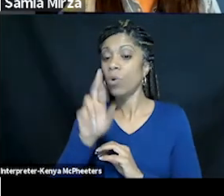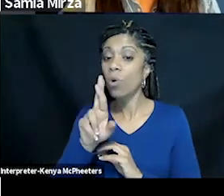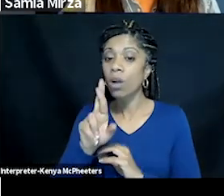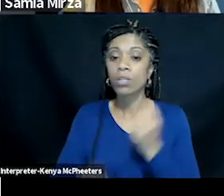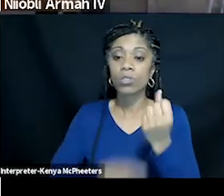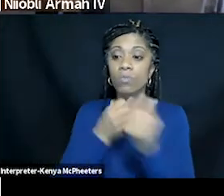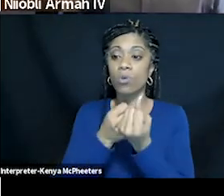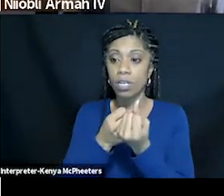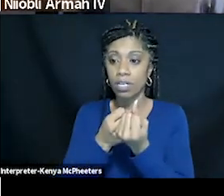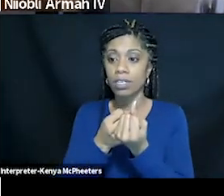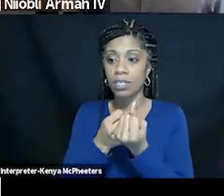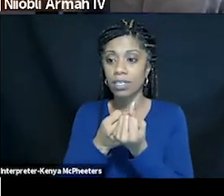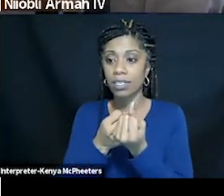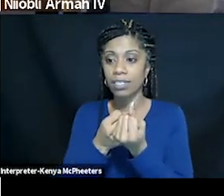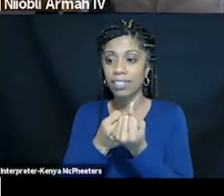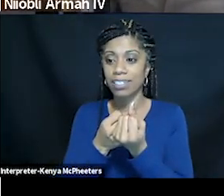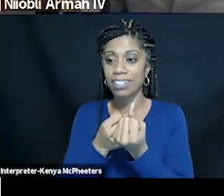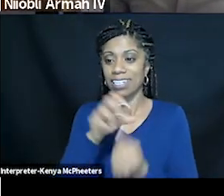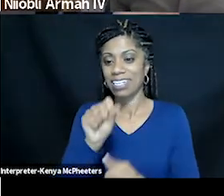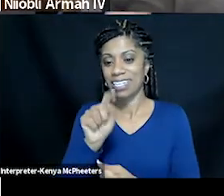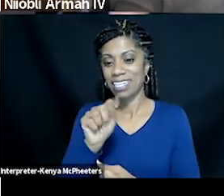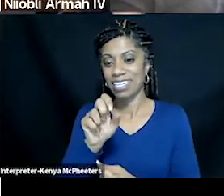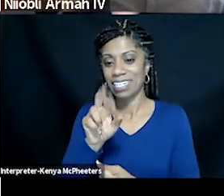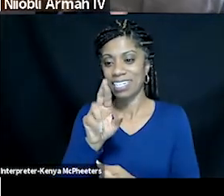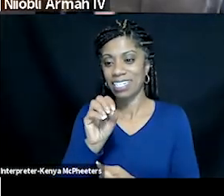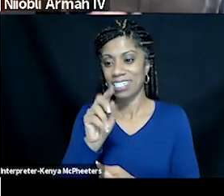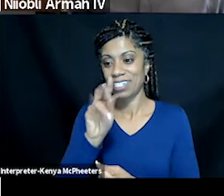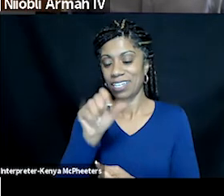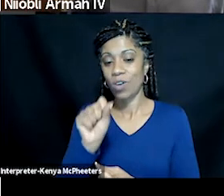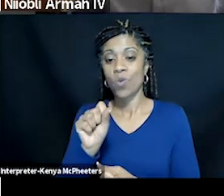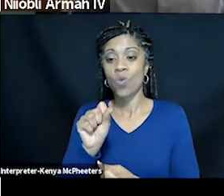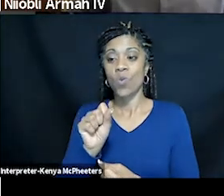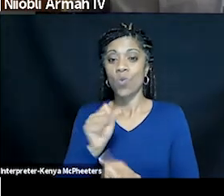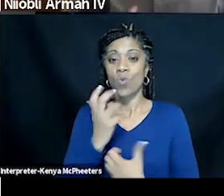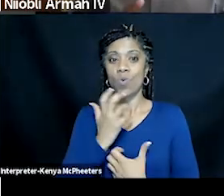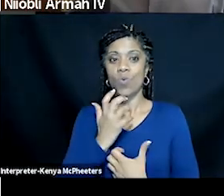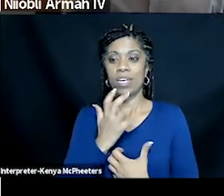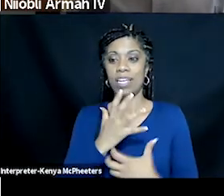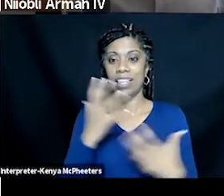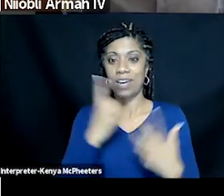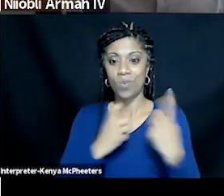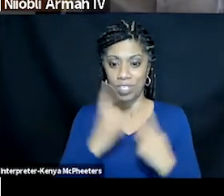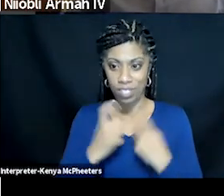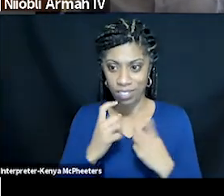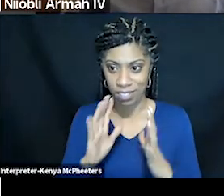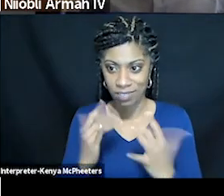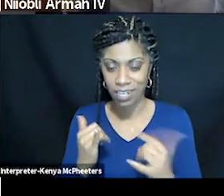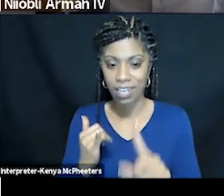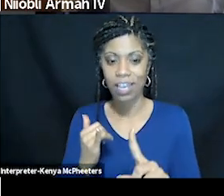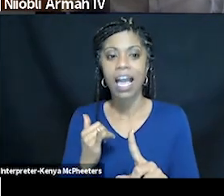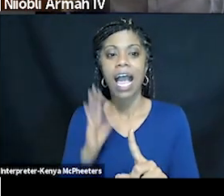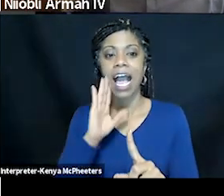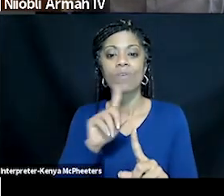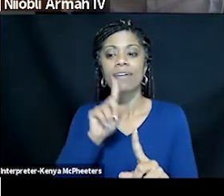Whew. So right, we're getting a lot of questions about this. And so I'm going to answer one question